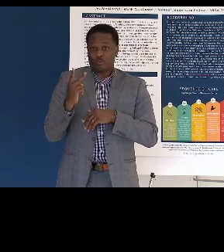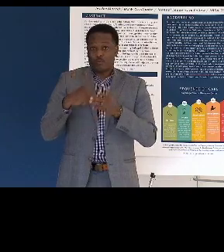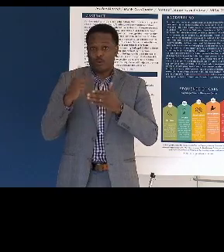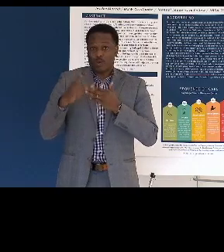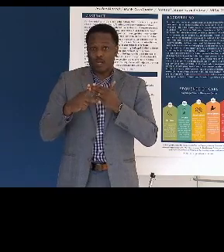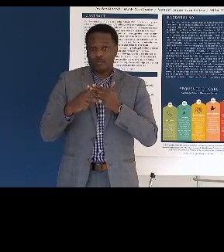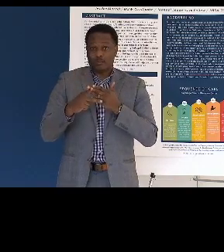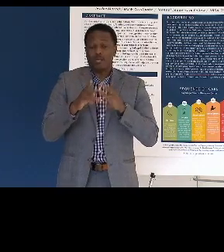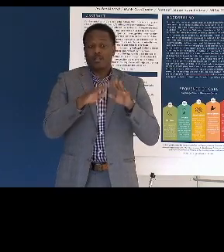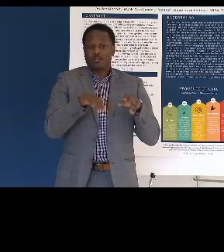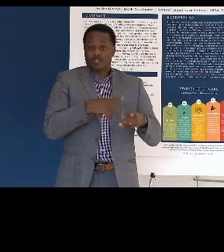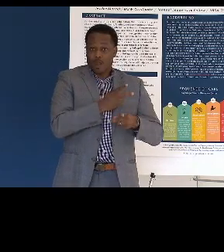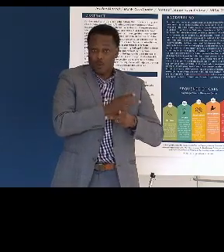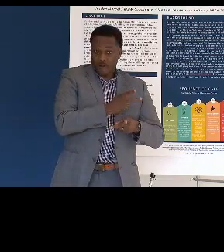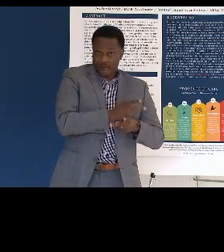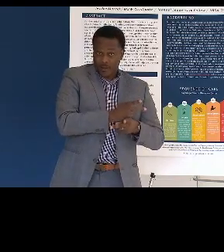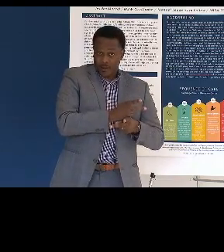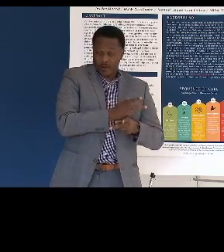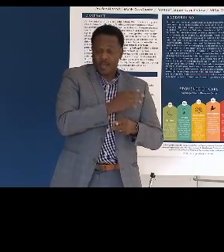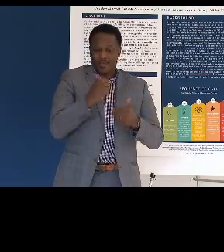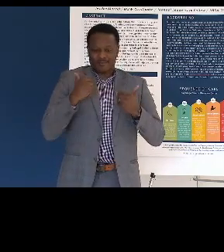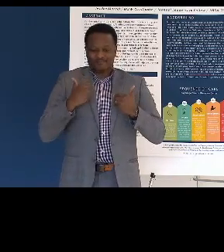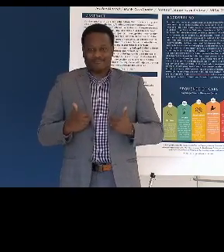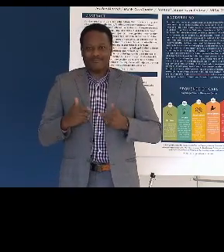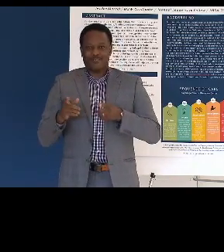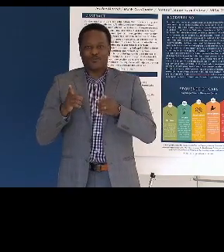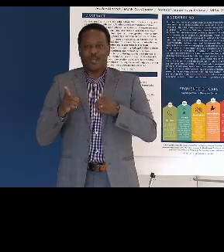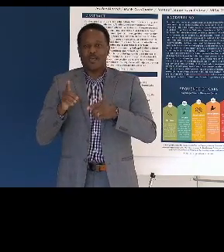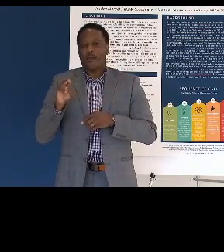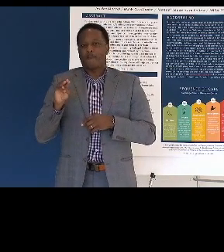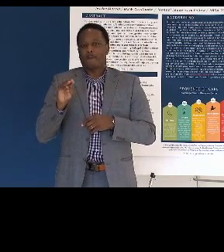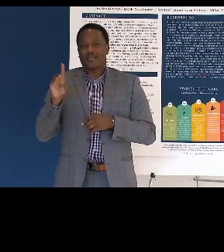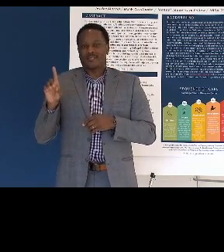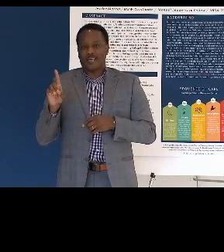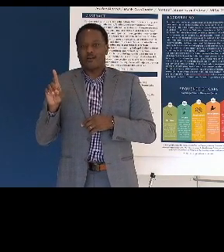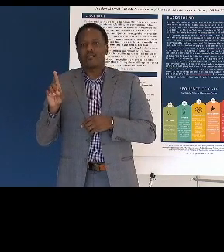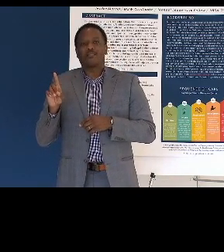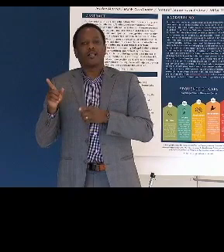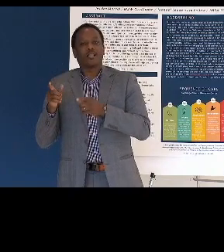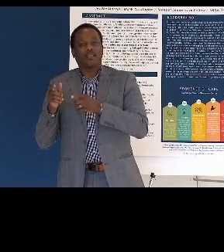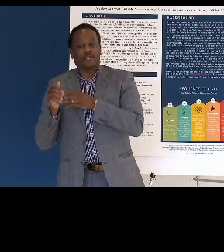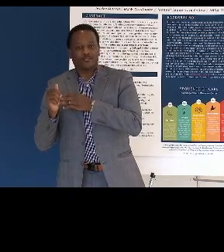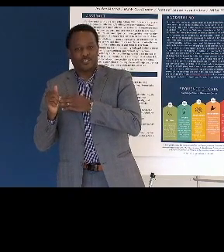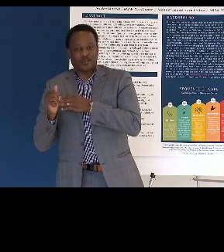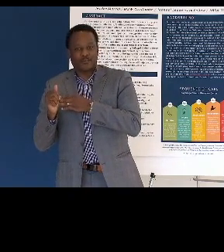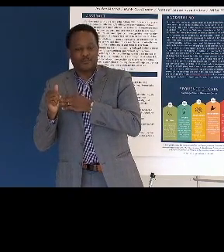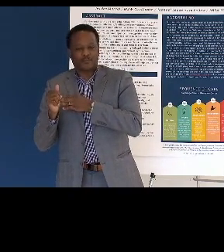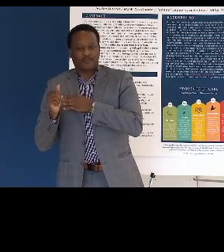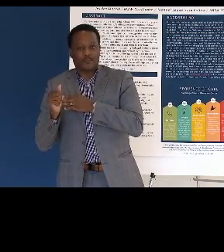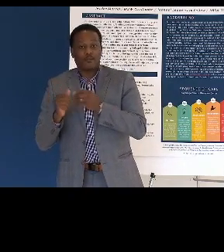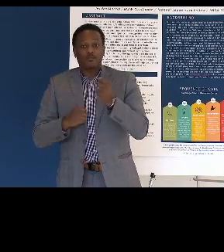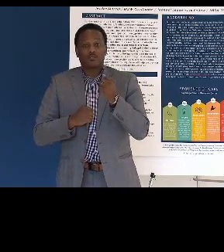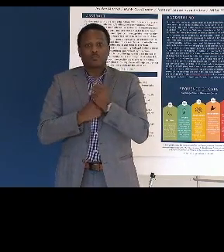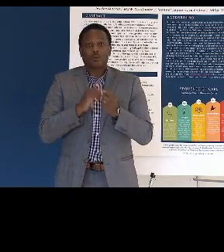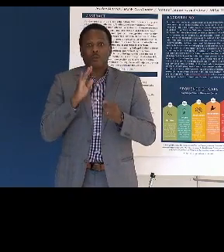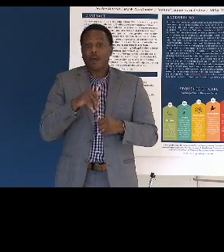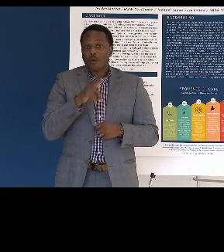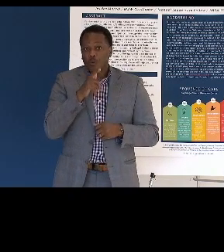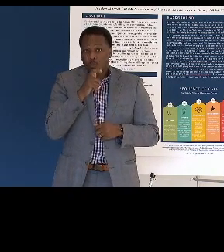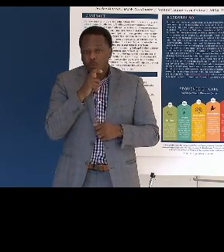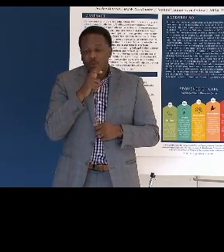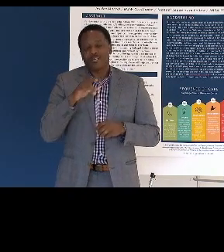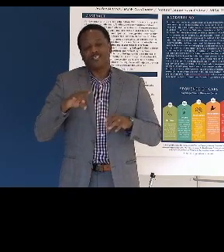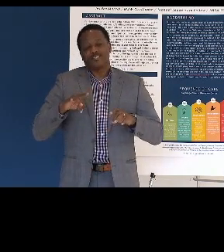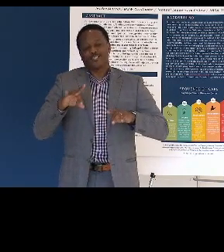Child Welfare Fellows, and I direct the Mandel Leadership Fellows, who are supported by the ongoing generosity